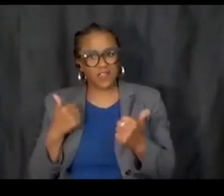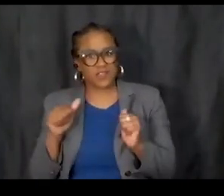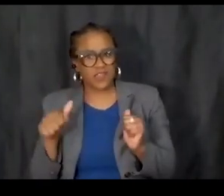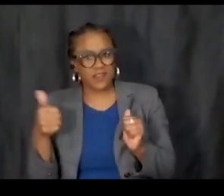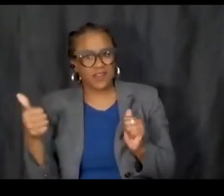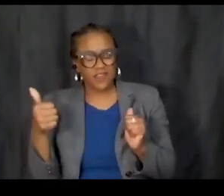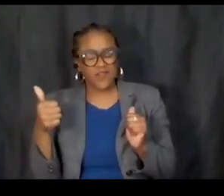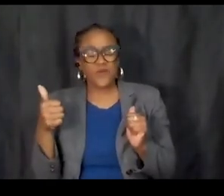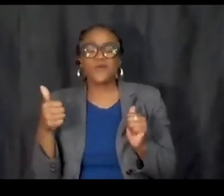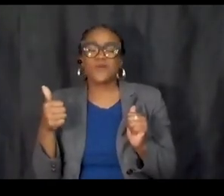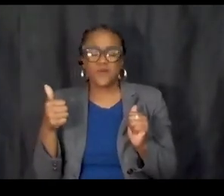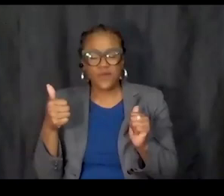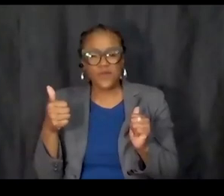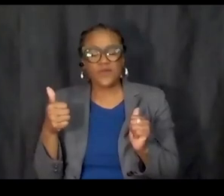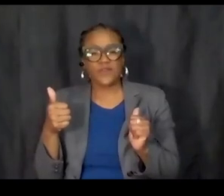unfortunate detour.